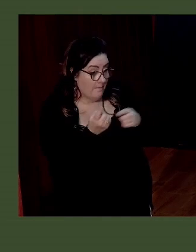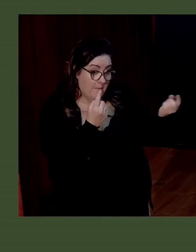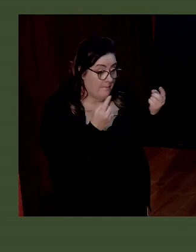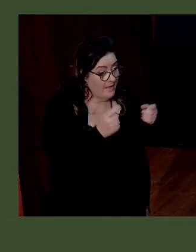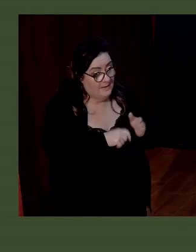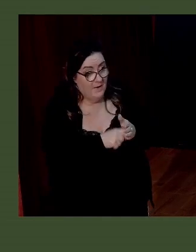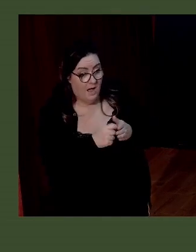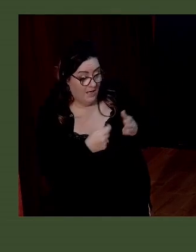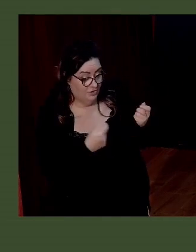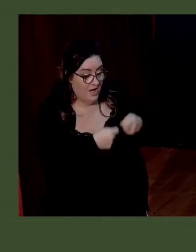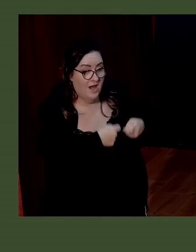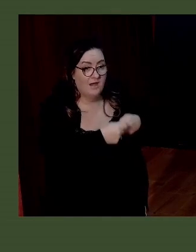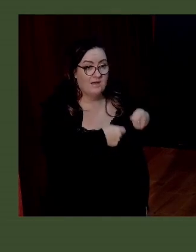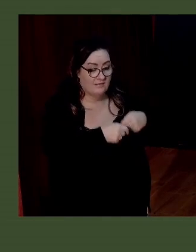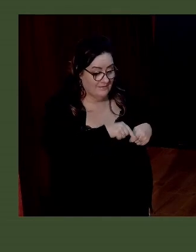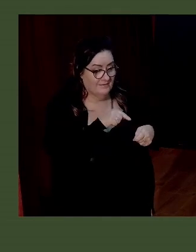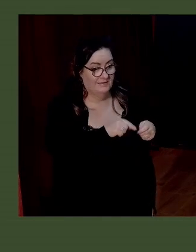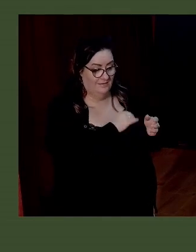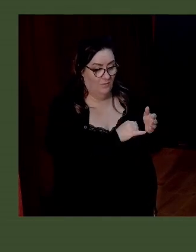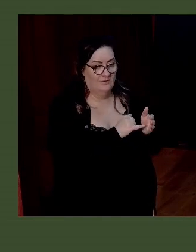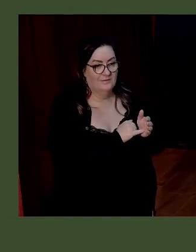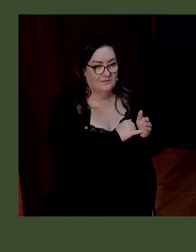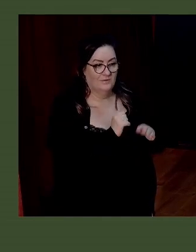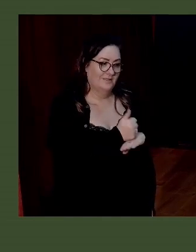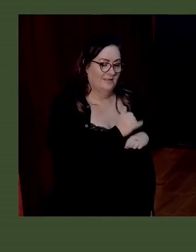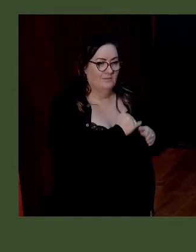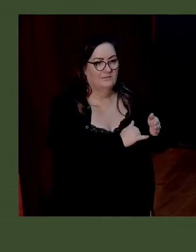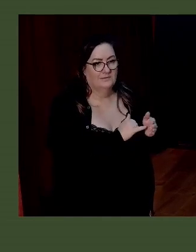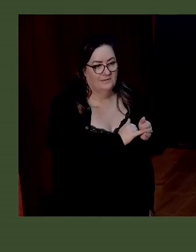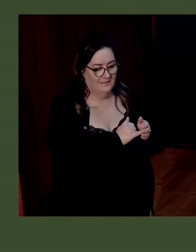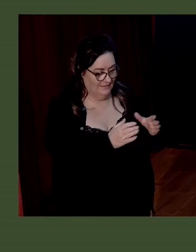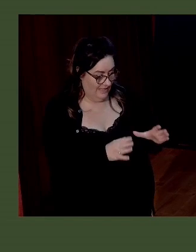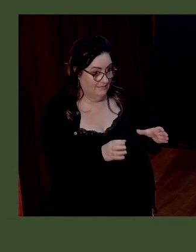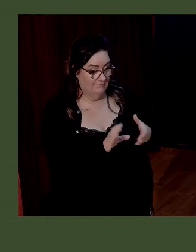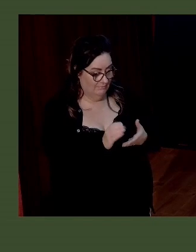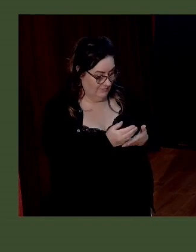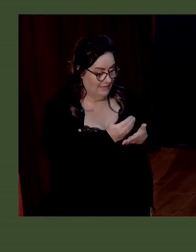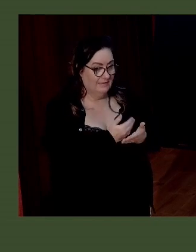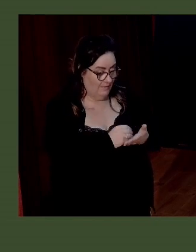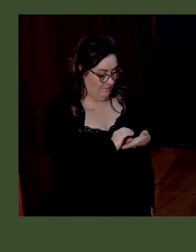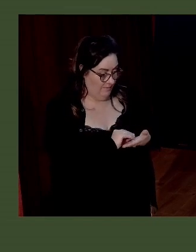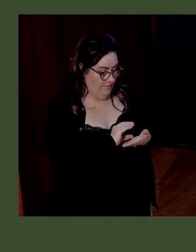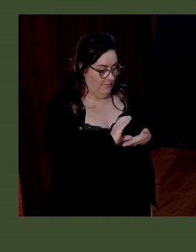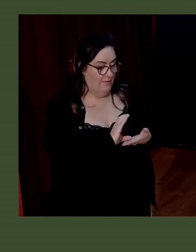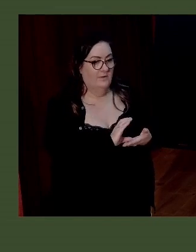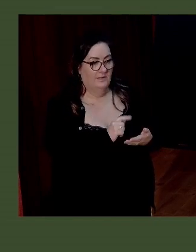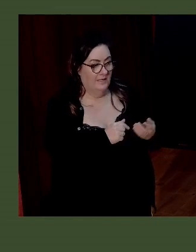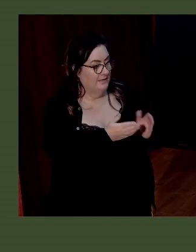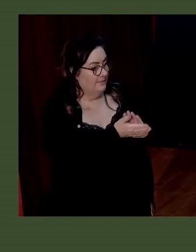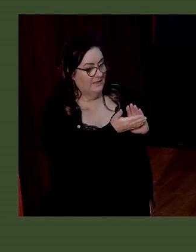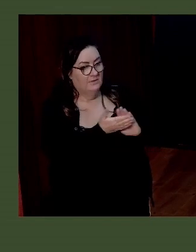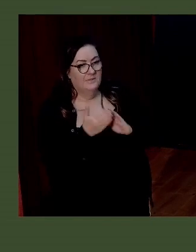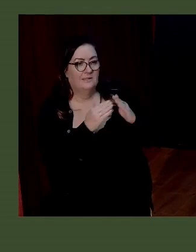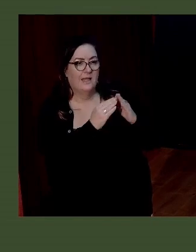you by buying shares in this organization. The pool savings allow you to build a number of